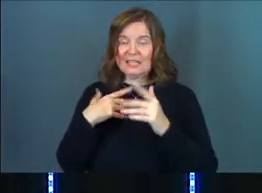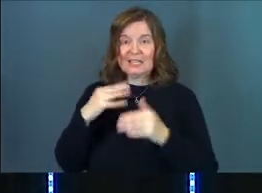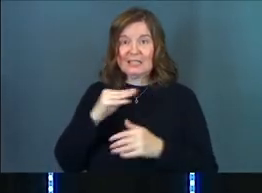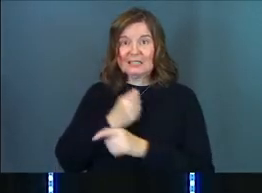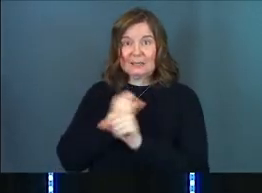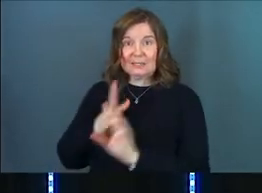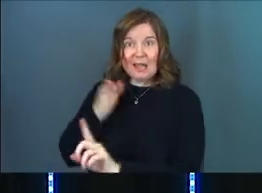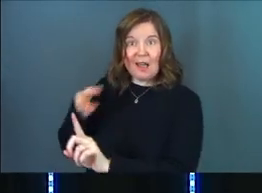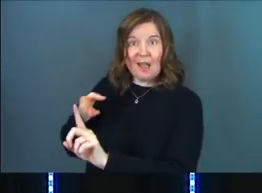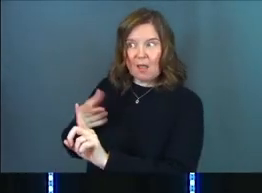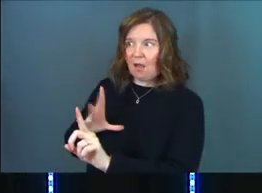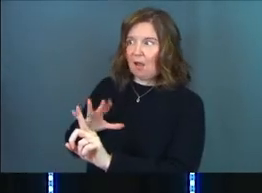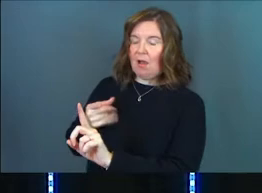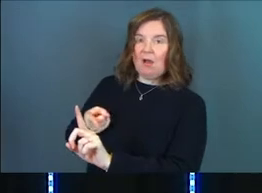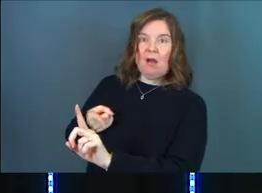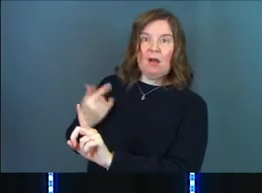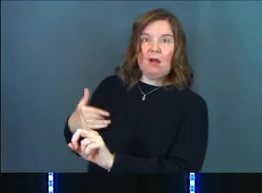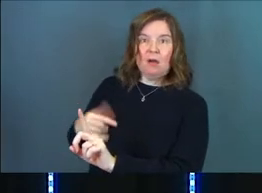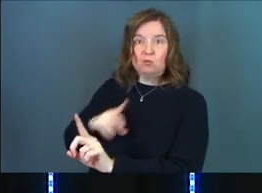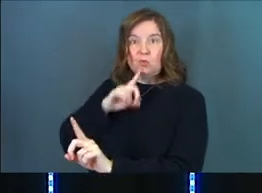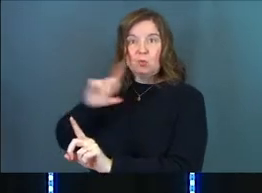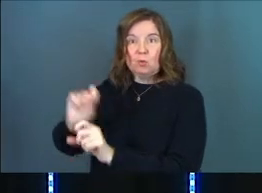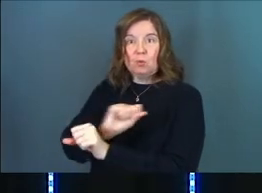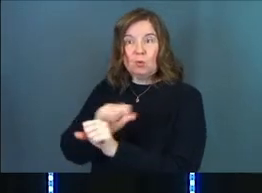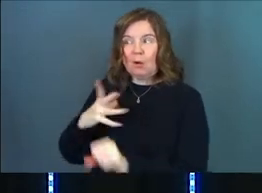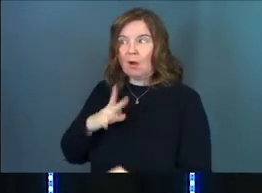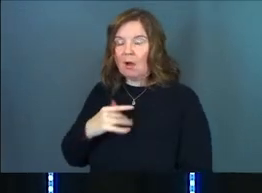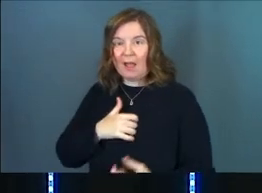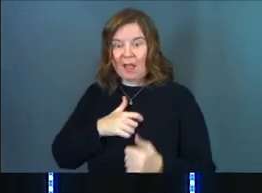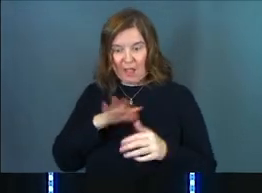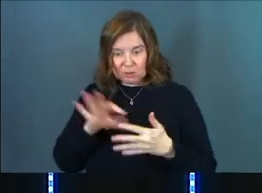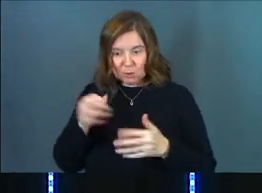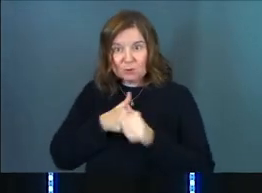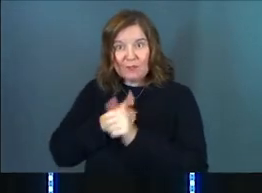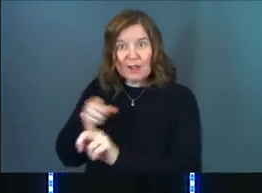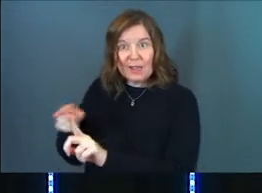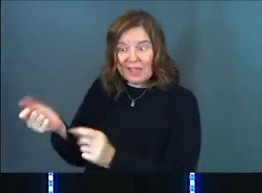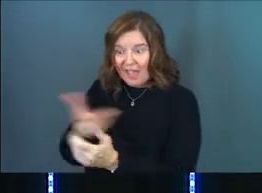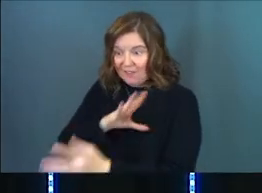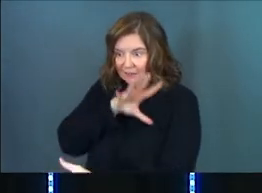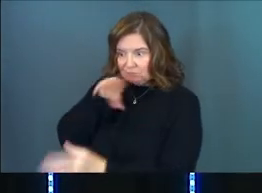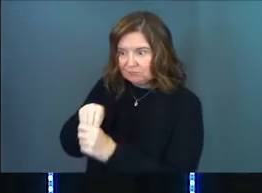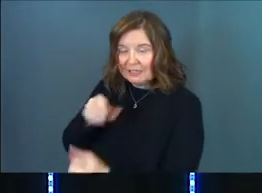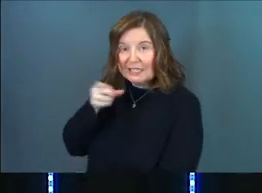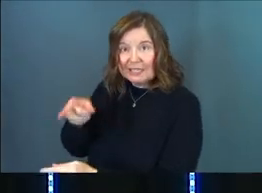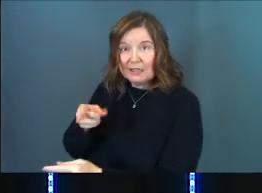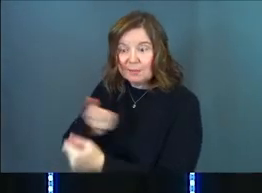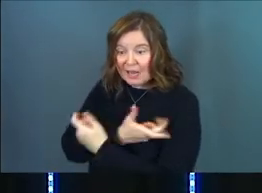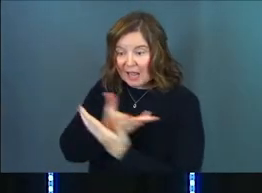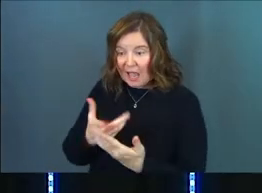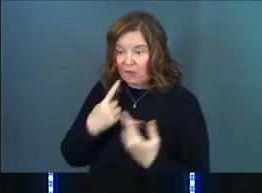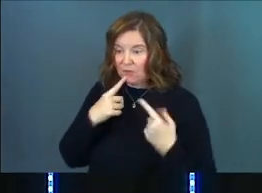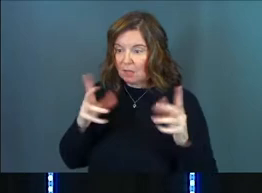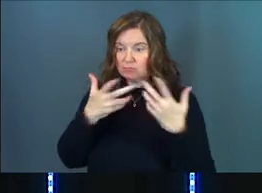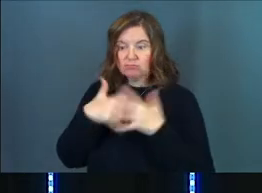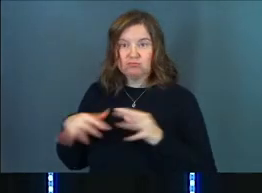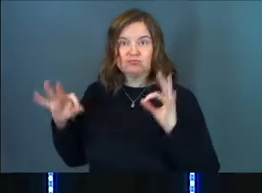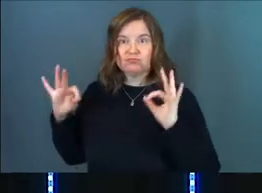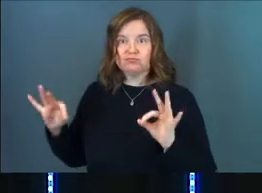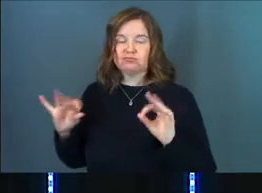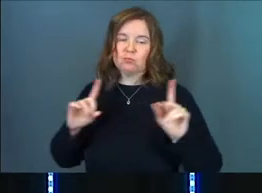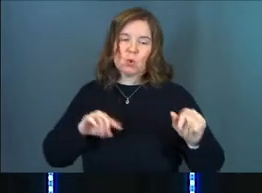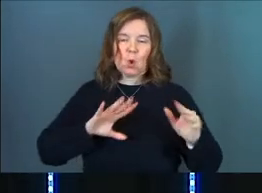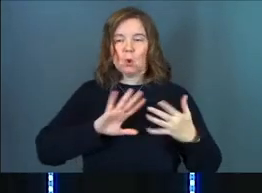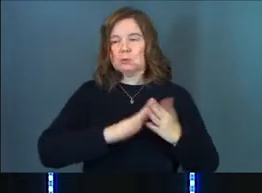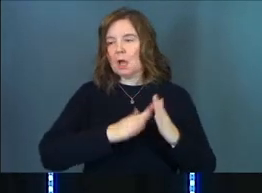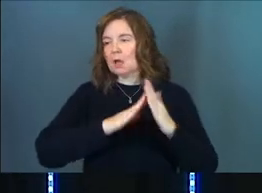Messiah. Who'd have thought? Like, I chose to follow him, put everything into him, and everything's been working great. We go town